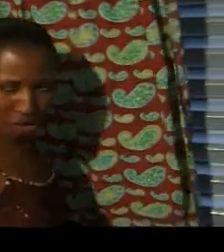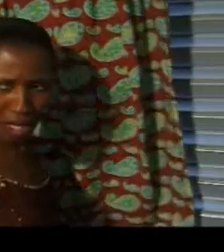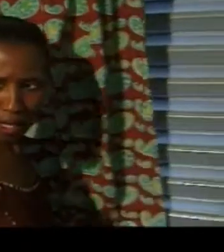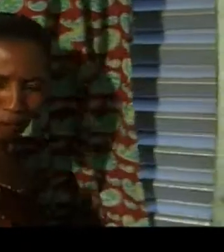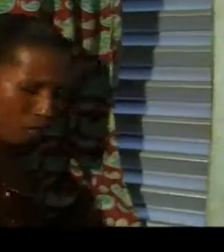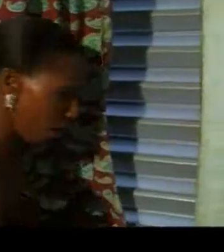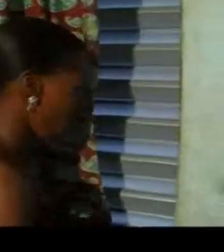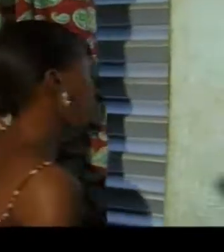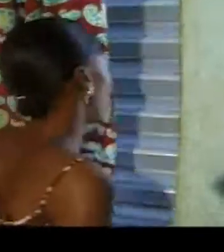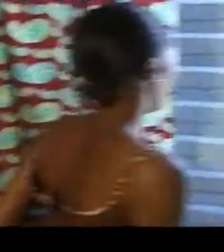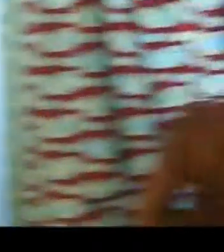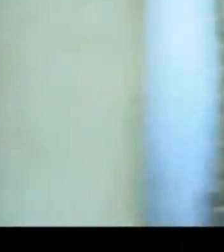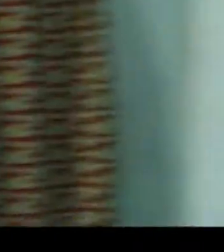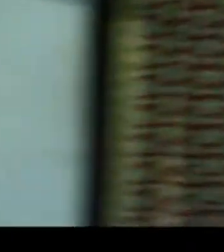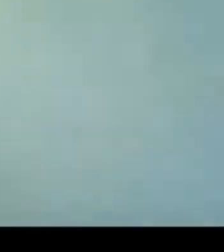you to decide what to do.